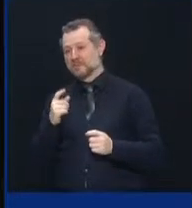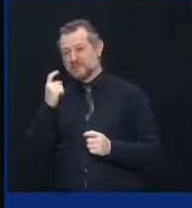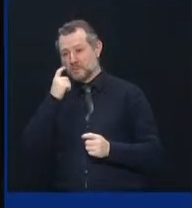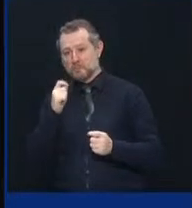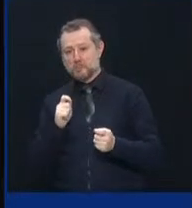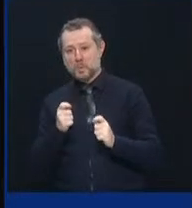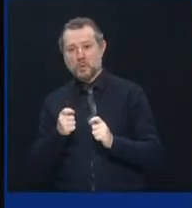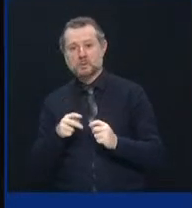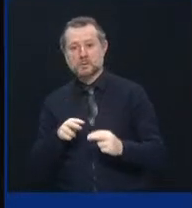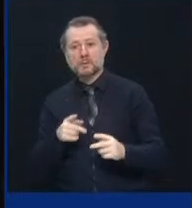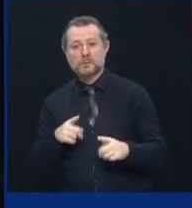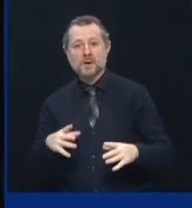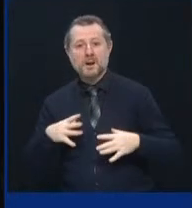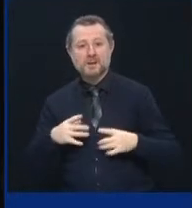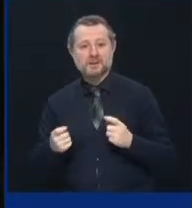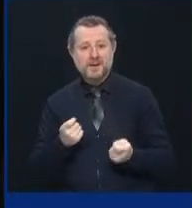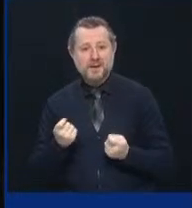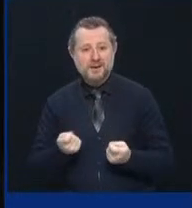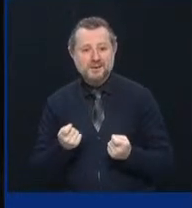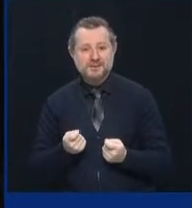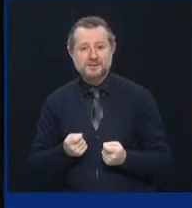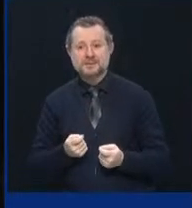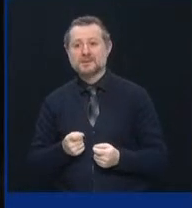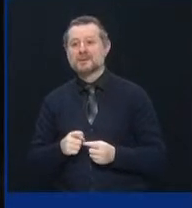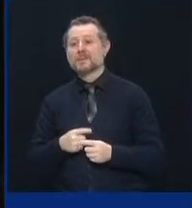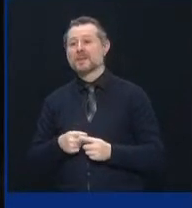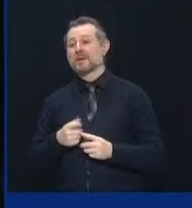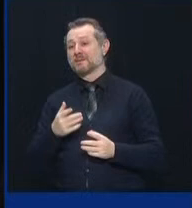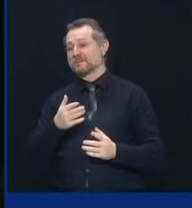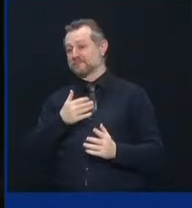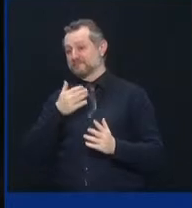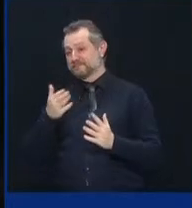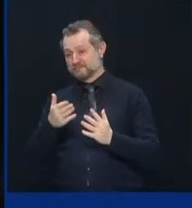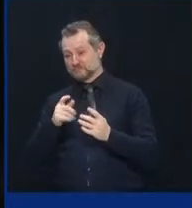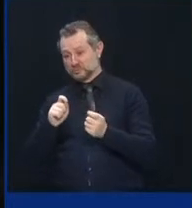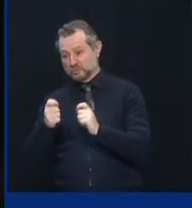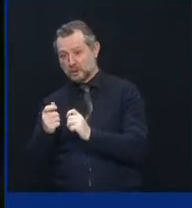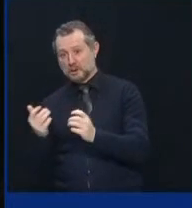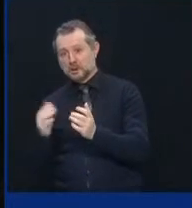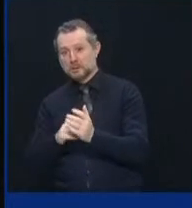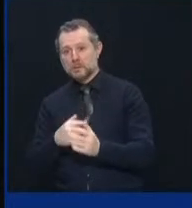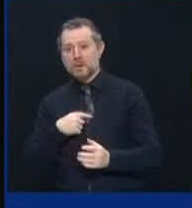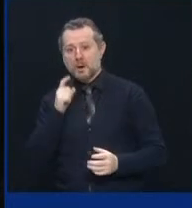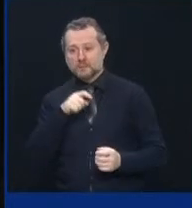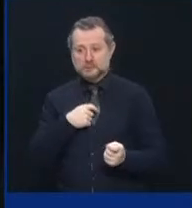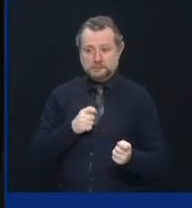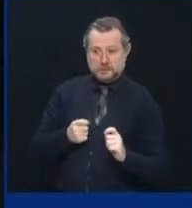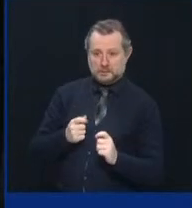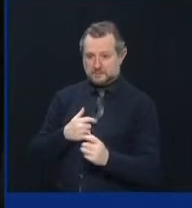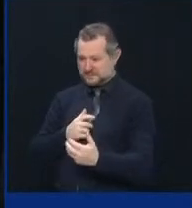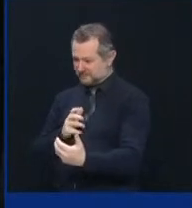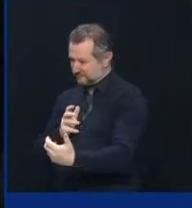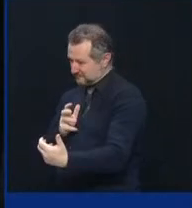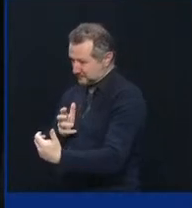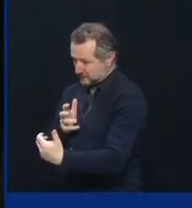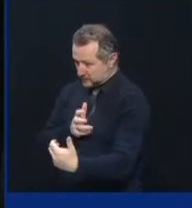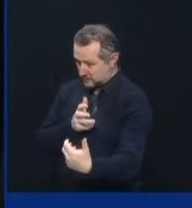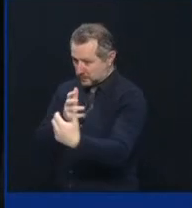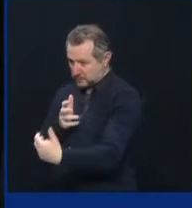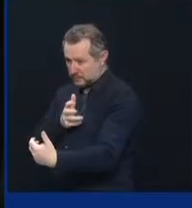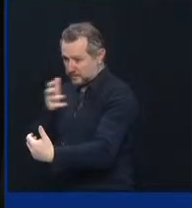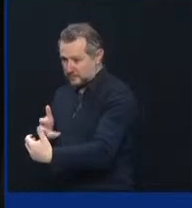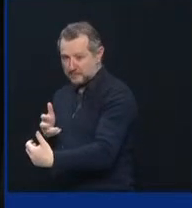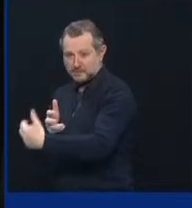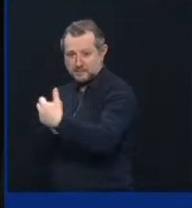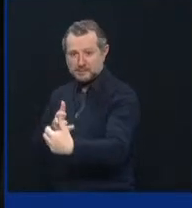season. If it changes, we will change, right? We changed our plan in the winter